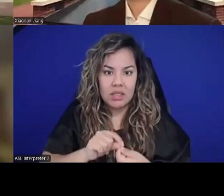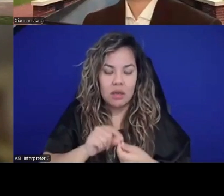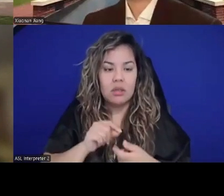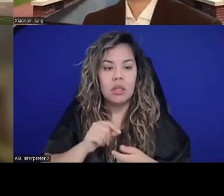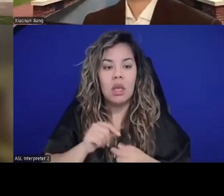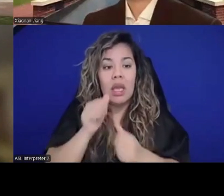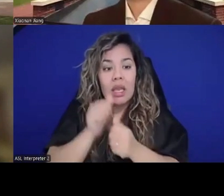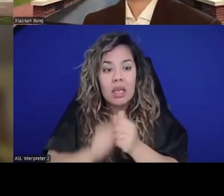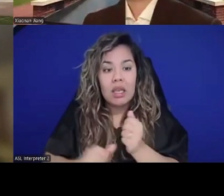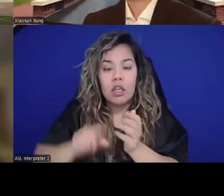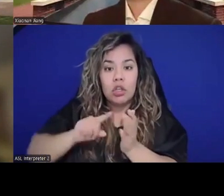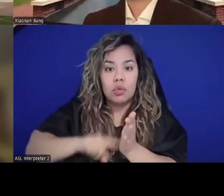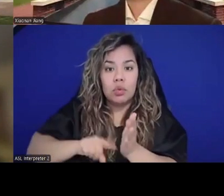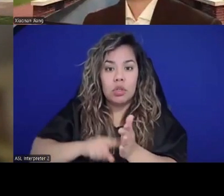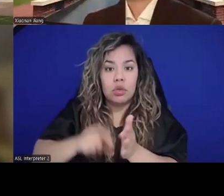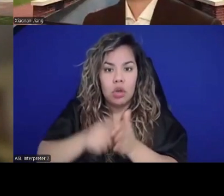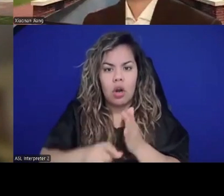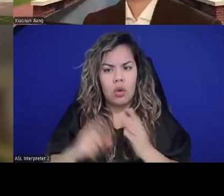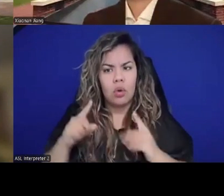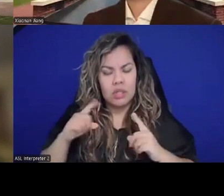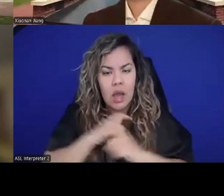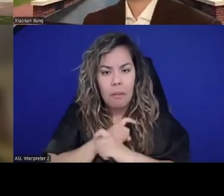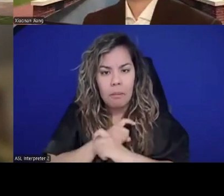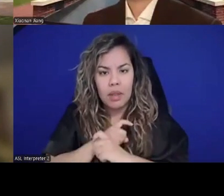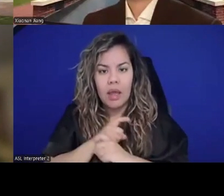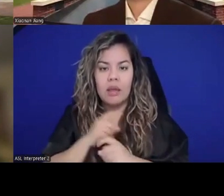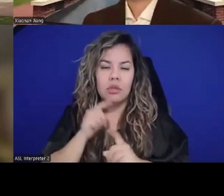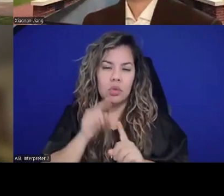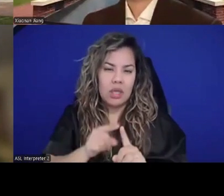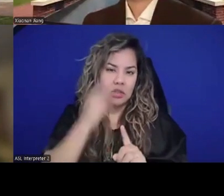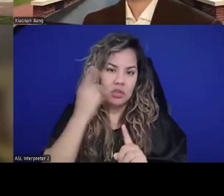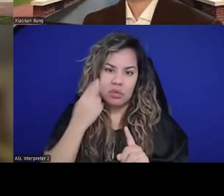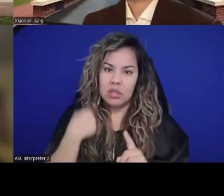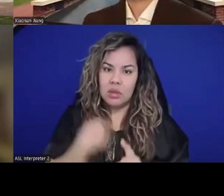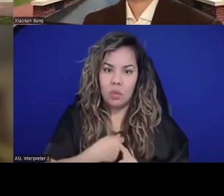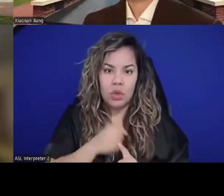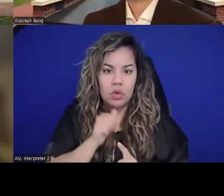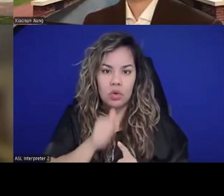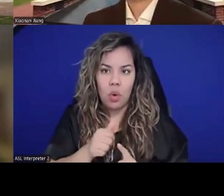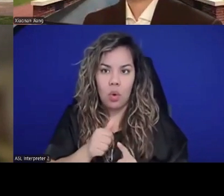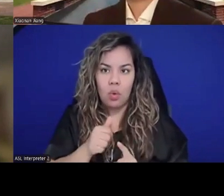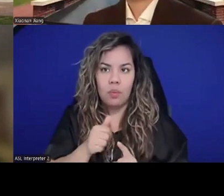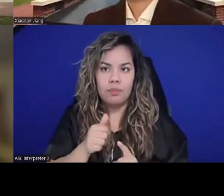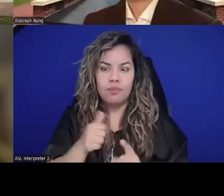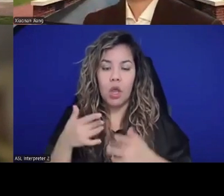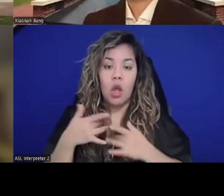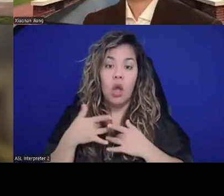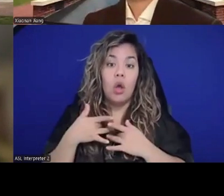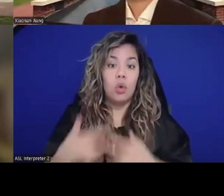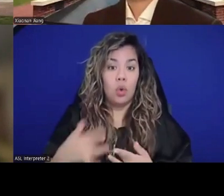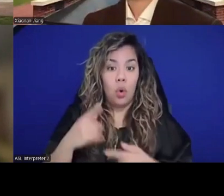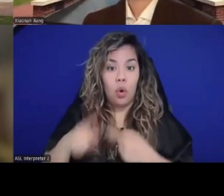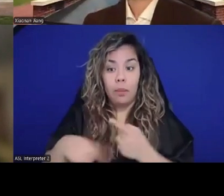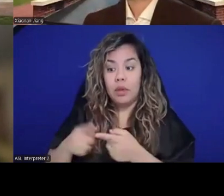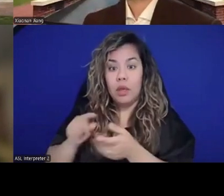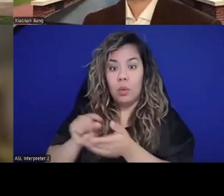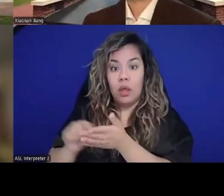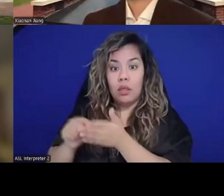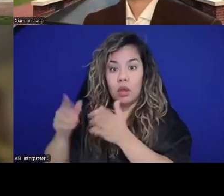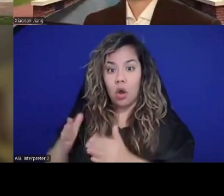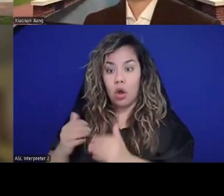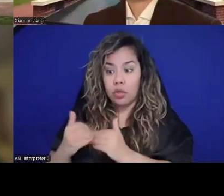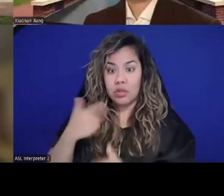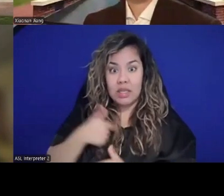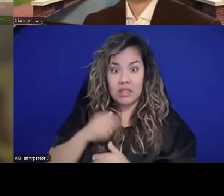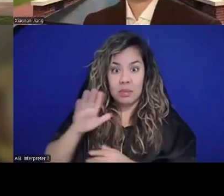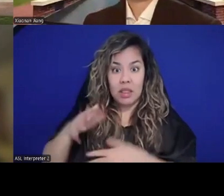very complex. So that's the reason why we don't normally, when the author send me an abstract,